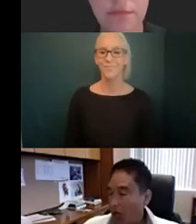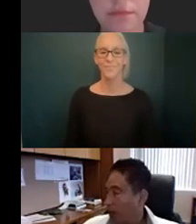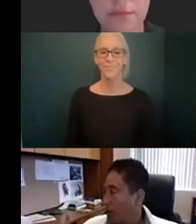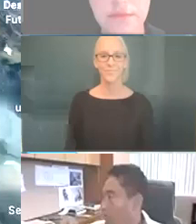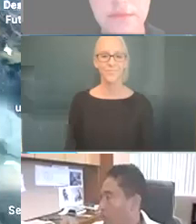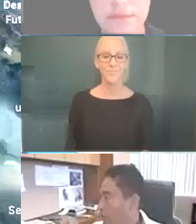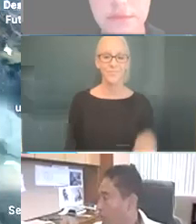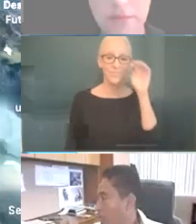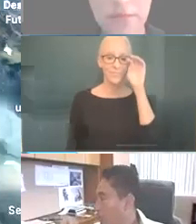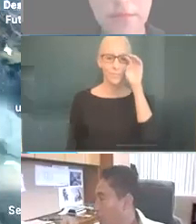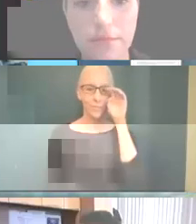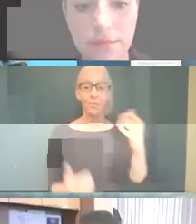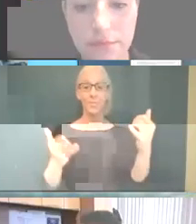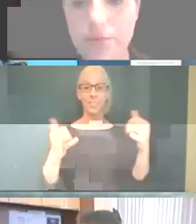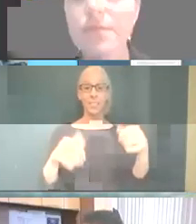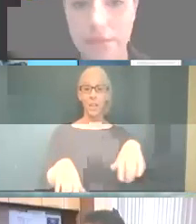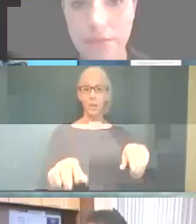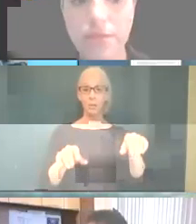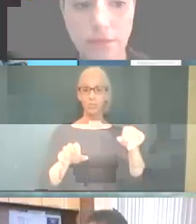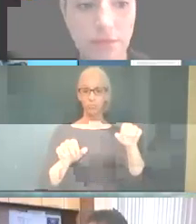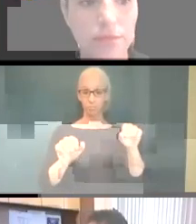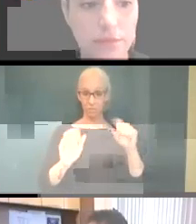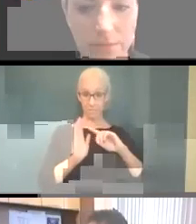All right. You should see my share screen now. And